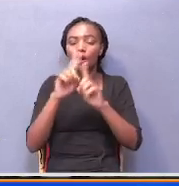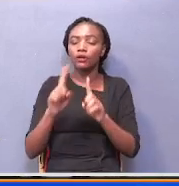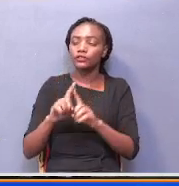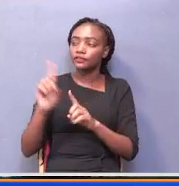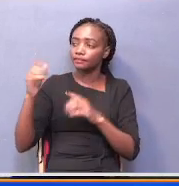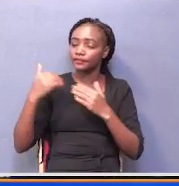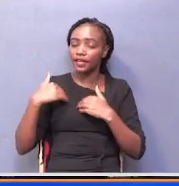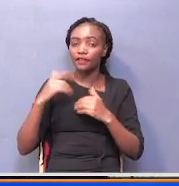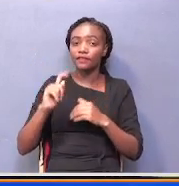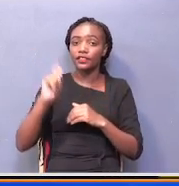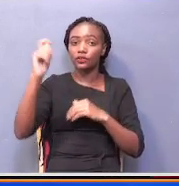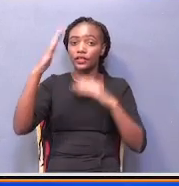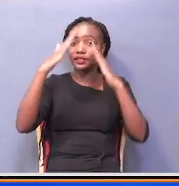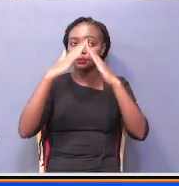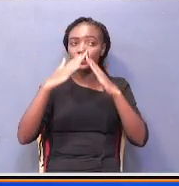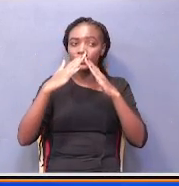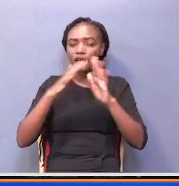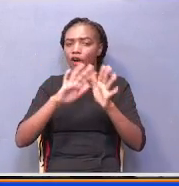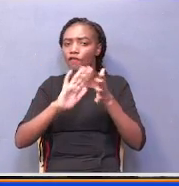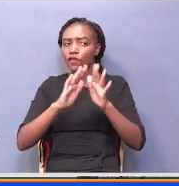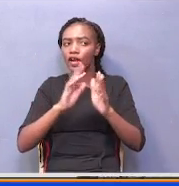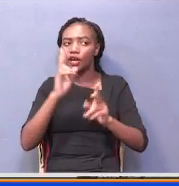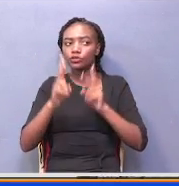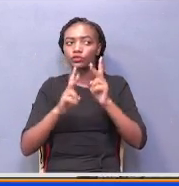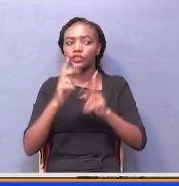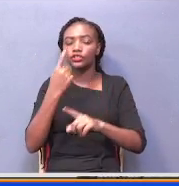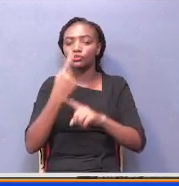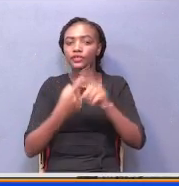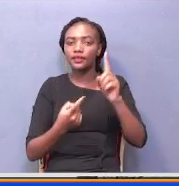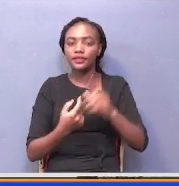tallest building record for nearly 22 years,